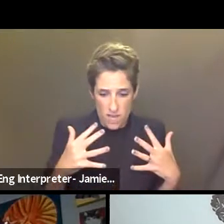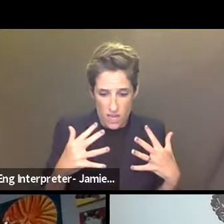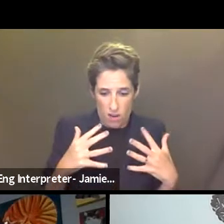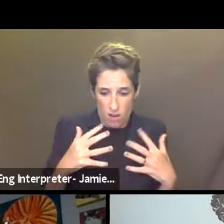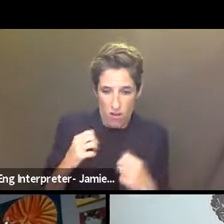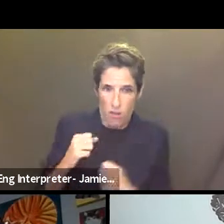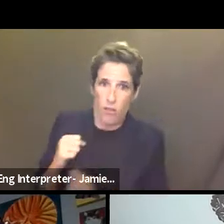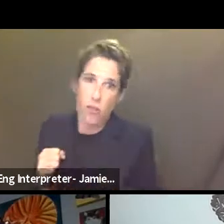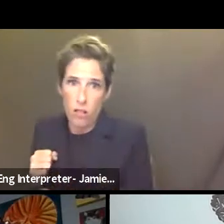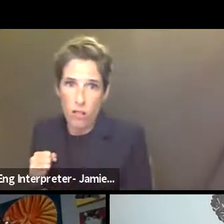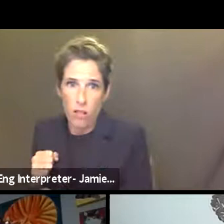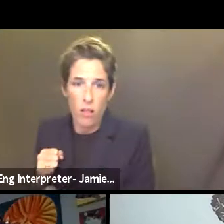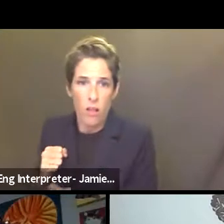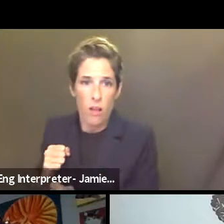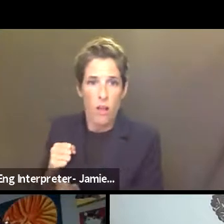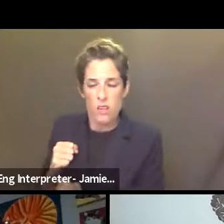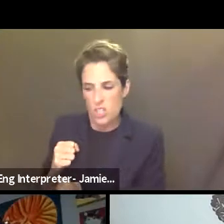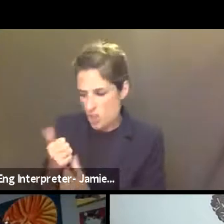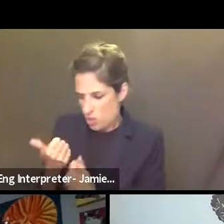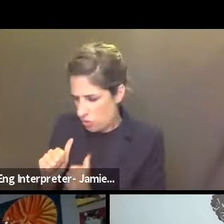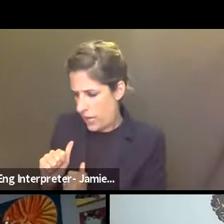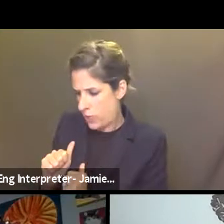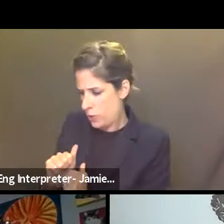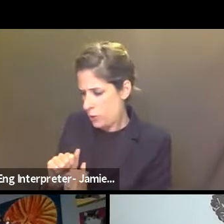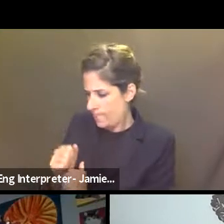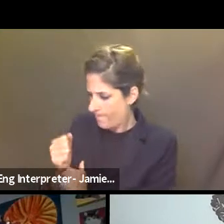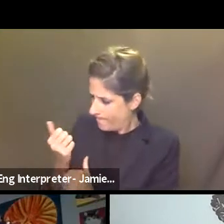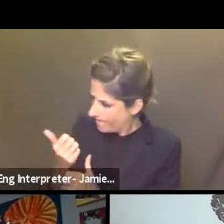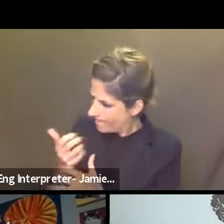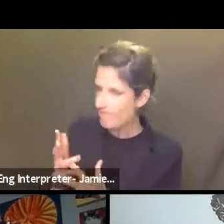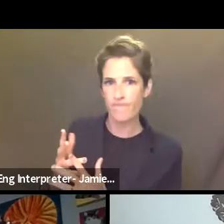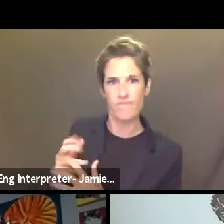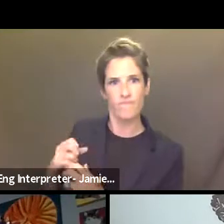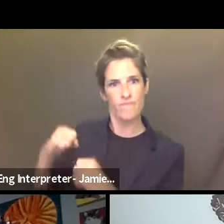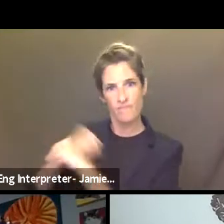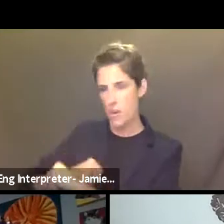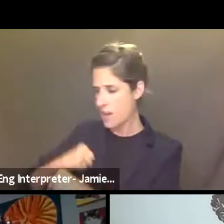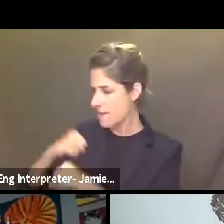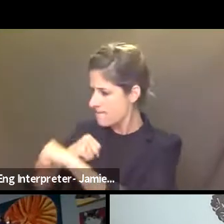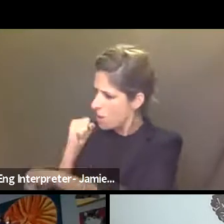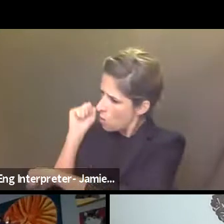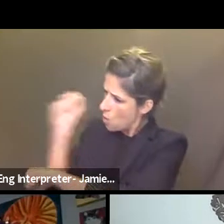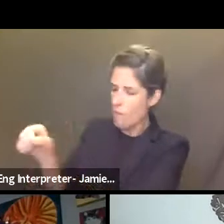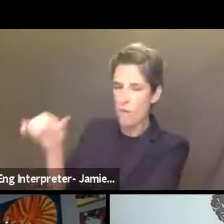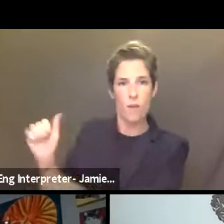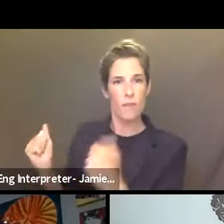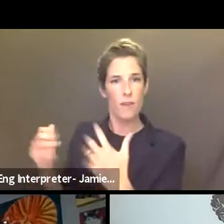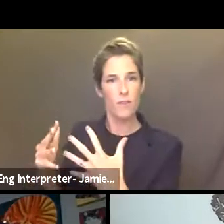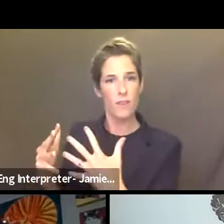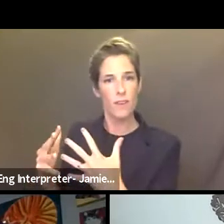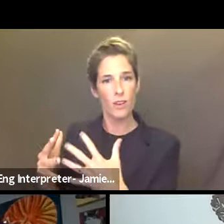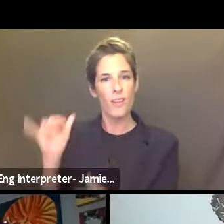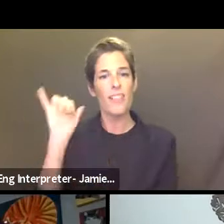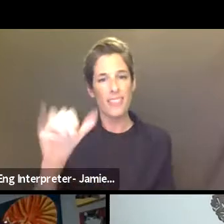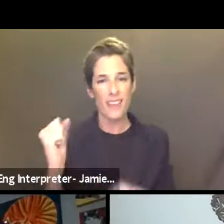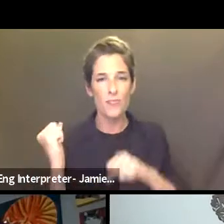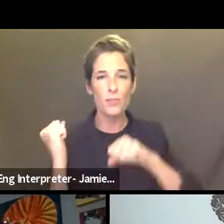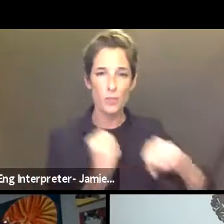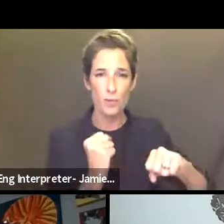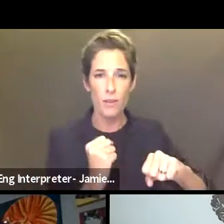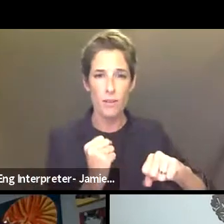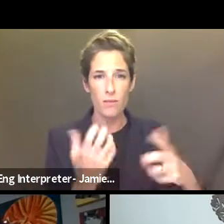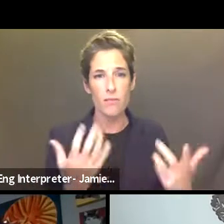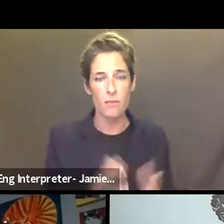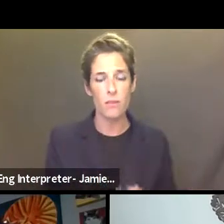Those kinds of things are what I'm suggesting in a way would be more meaningful way to think